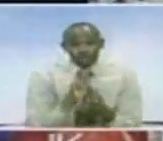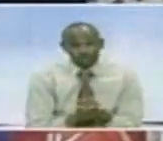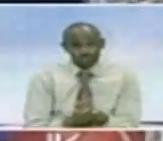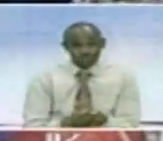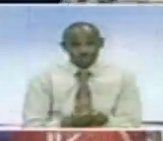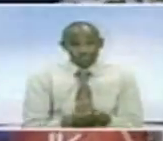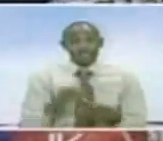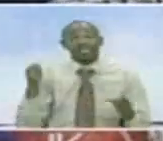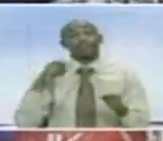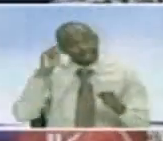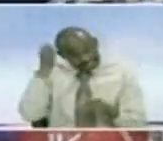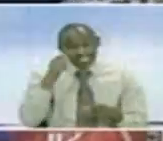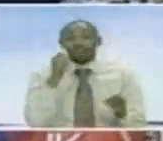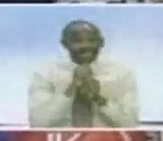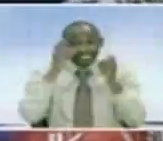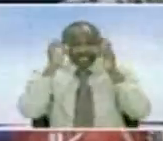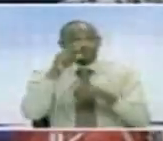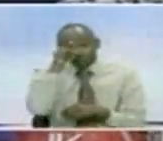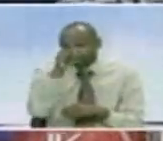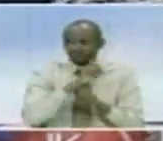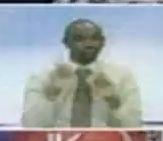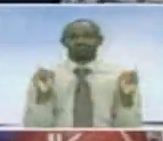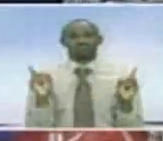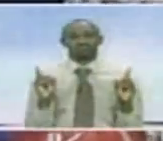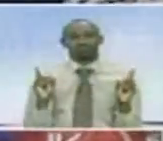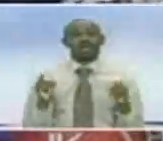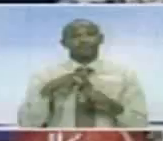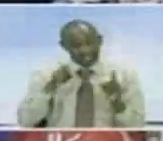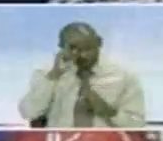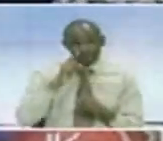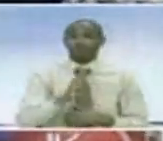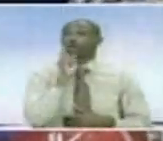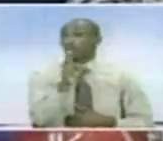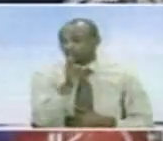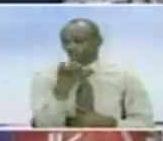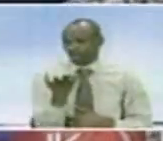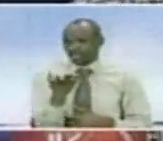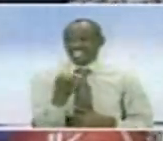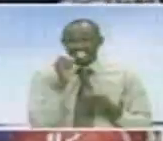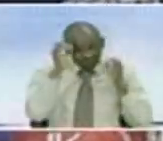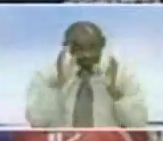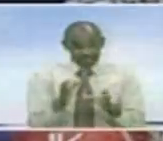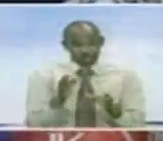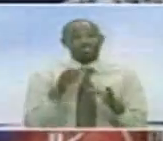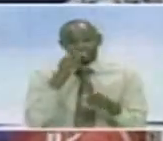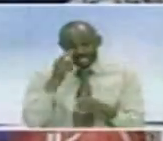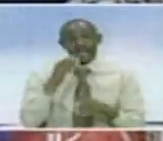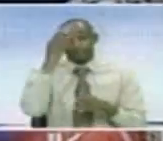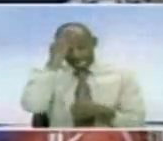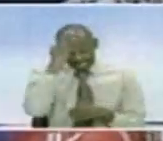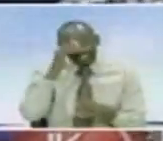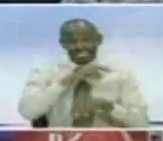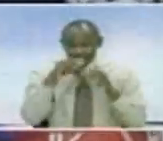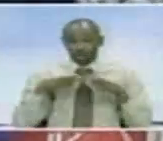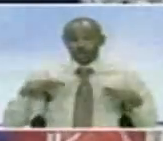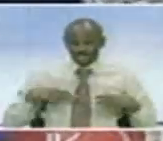A president isn't there to make decisions for people. But you can caution. If someone is saying Monday is a national